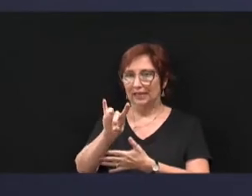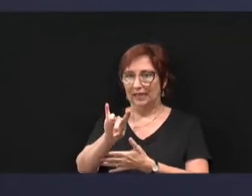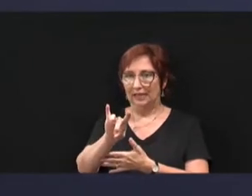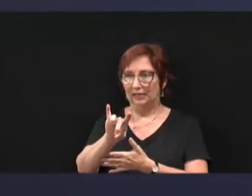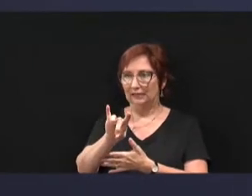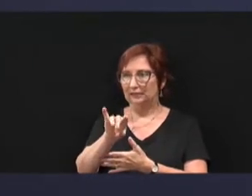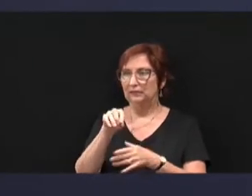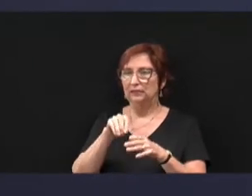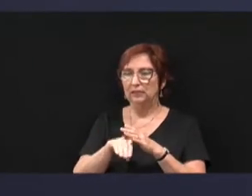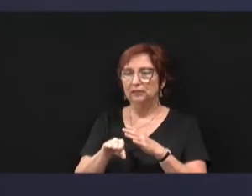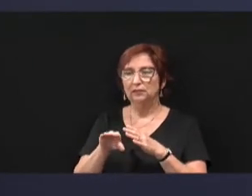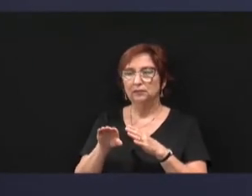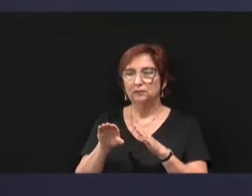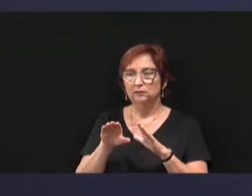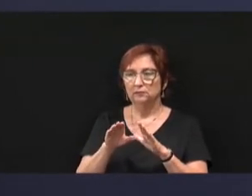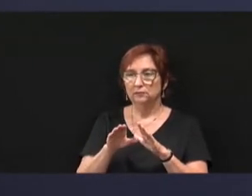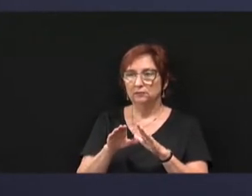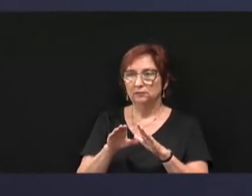in your